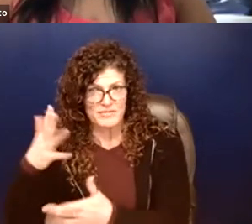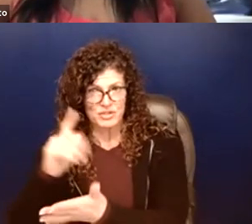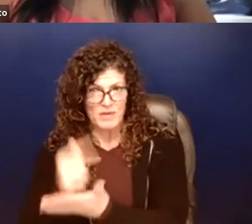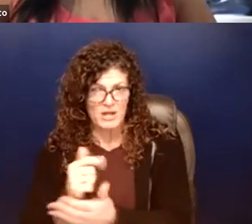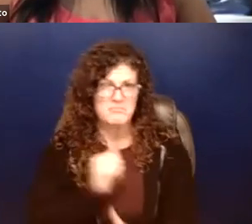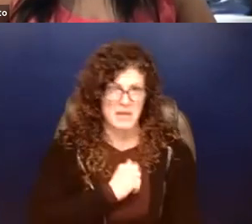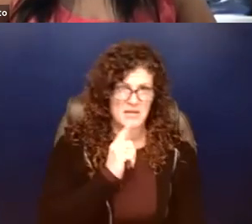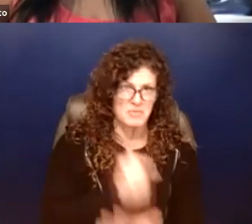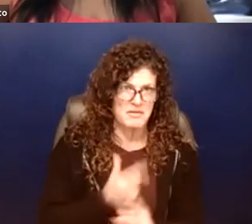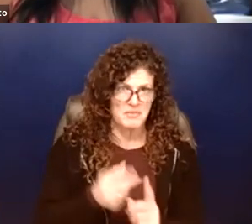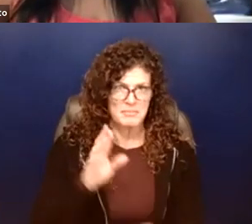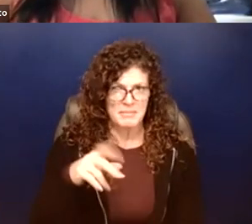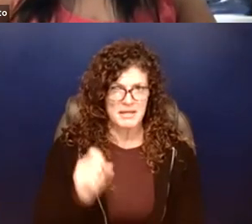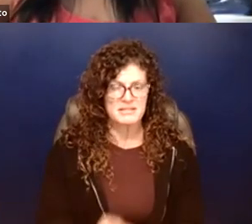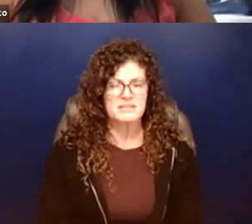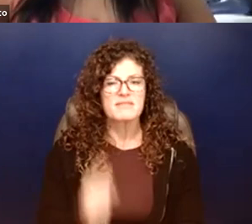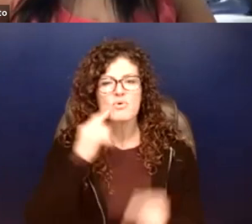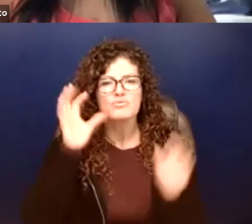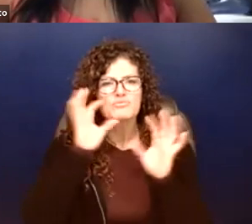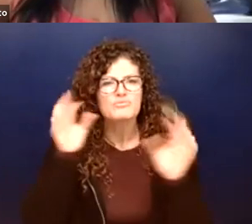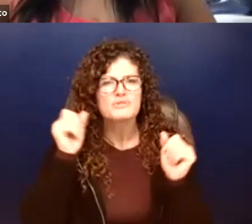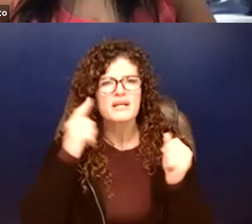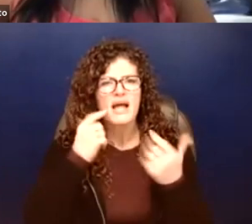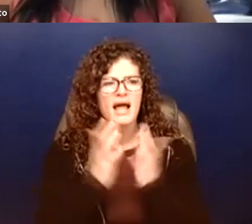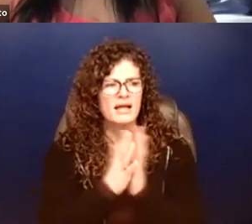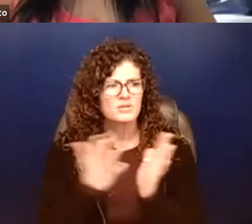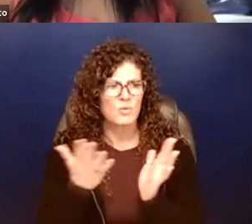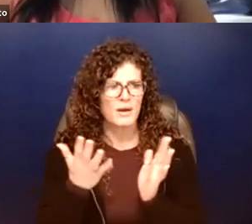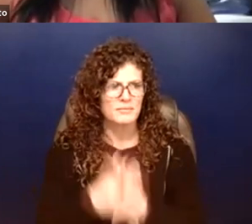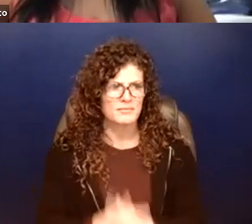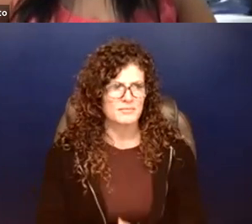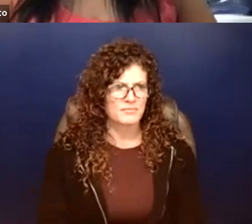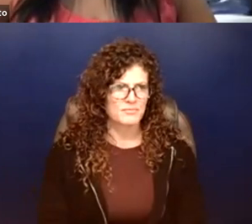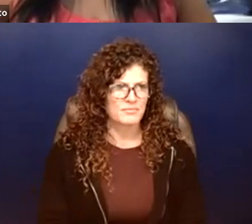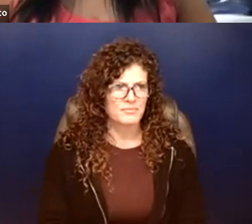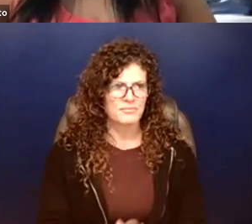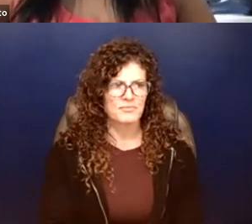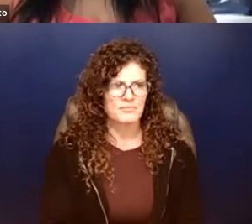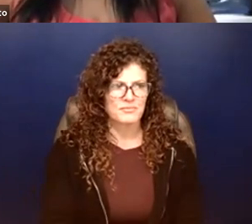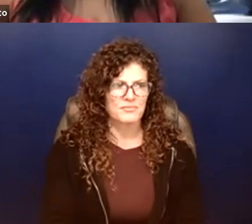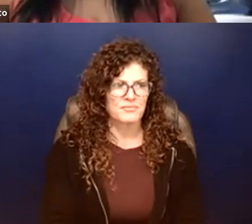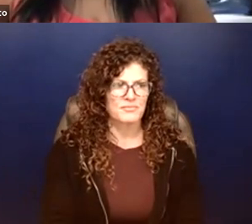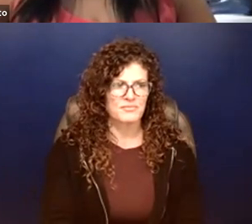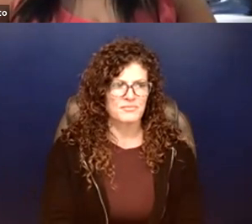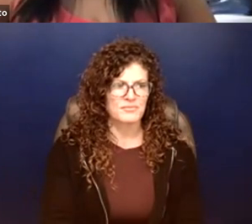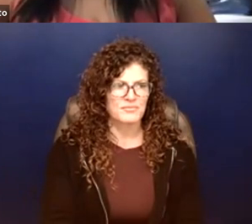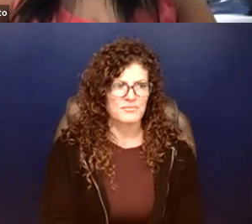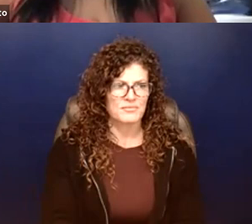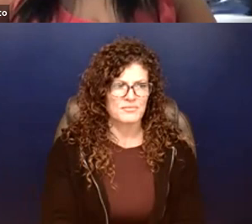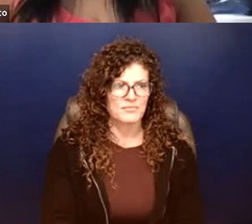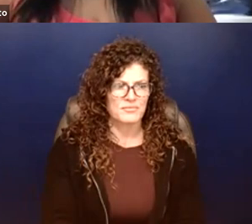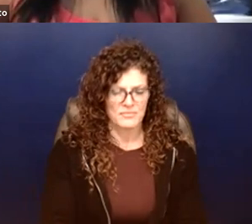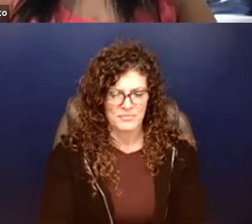I would ask of any candidate for superintendent is this one. There are deep-pocketed groups like the Pioneer Institute and some